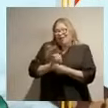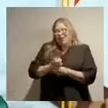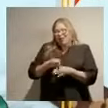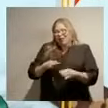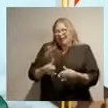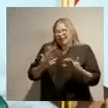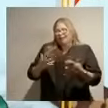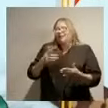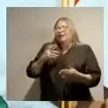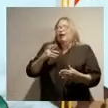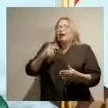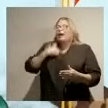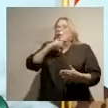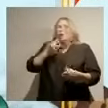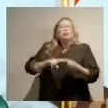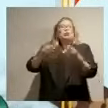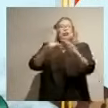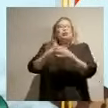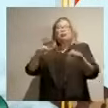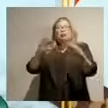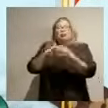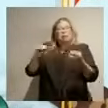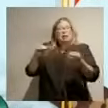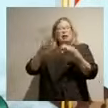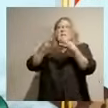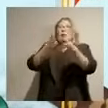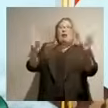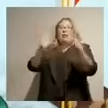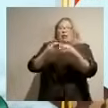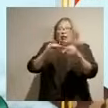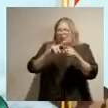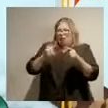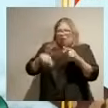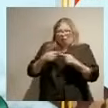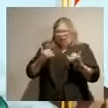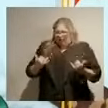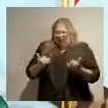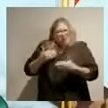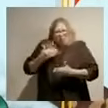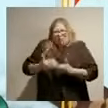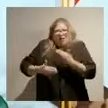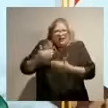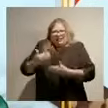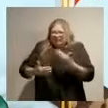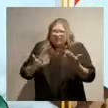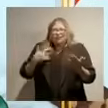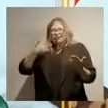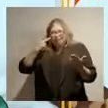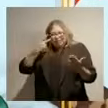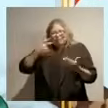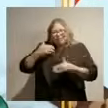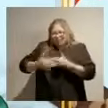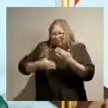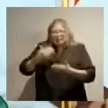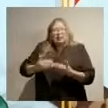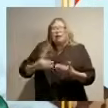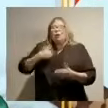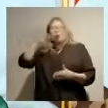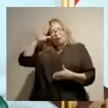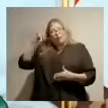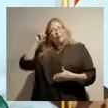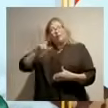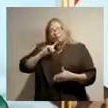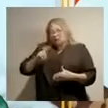too publicly about a process that's unfolding in real time. And so I know that that will reveal itself in very short order, as